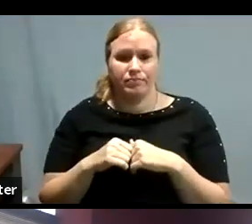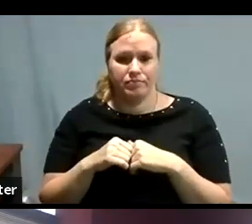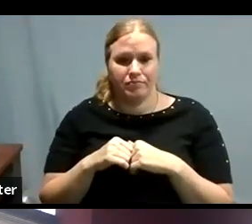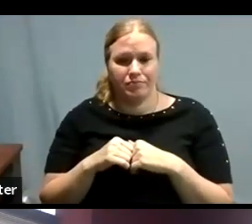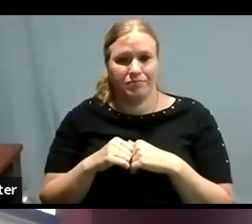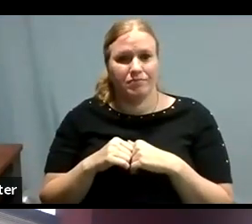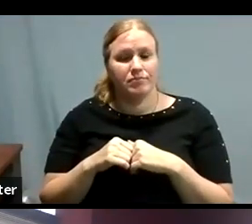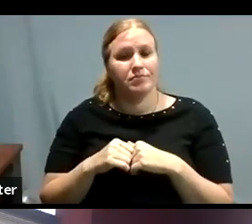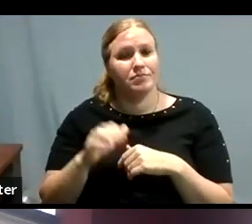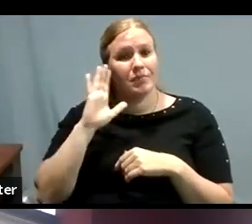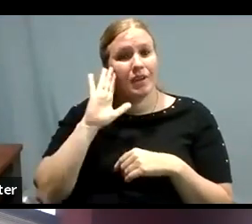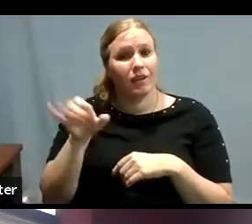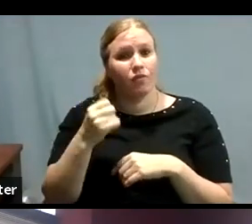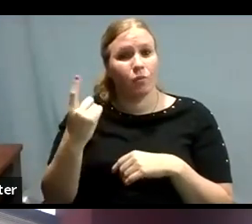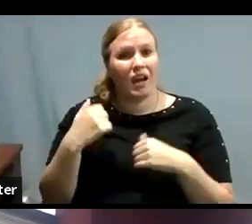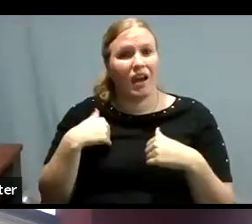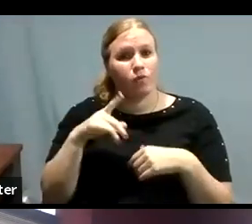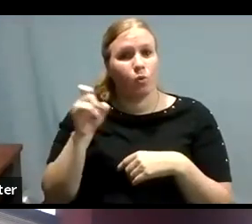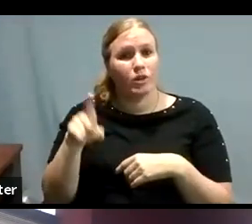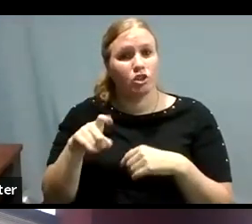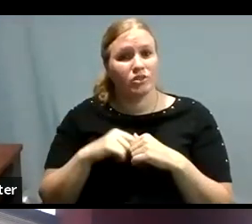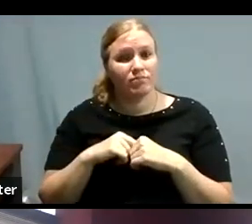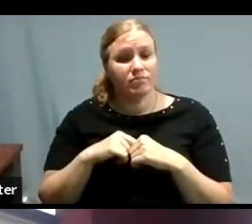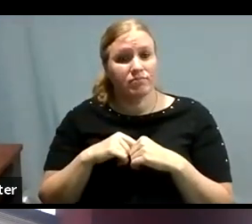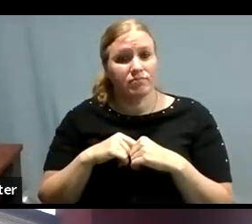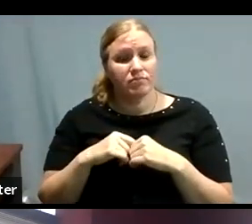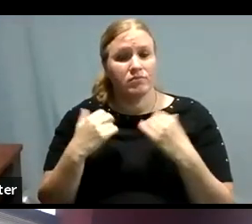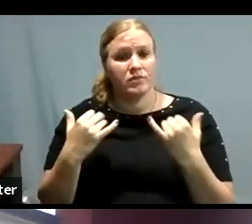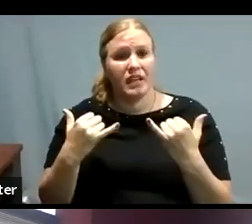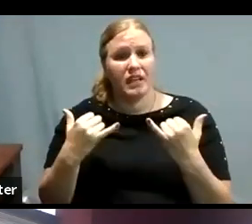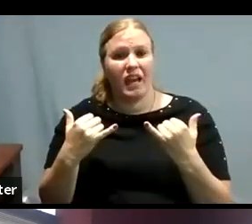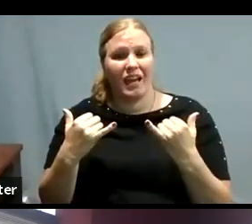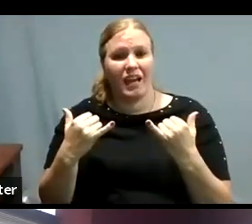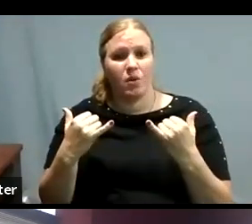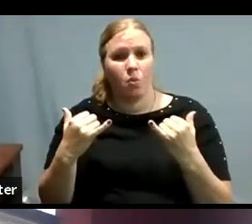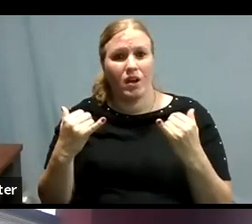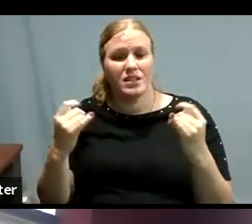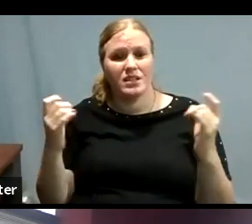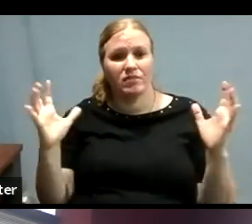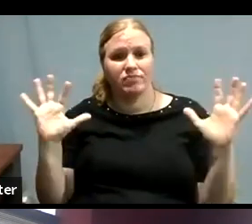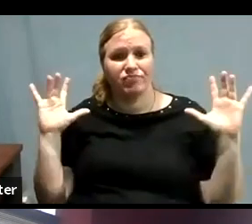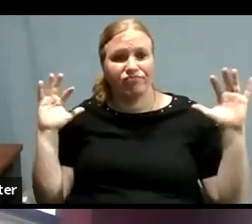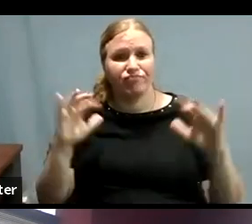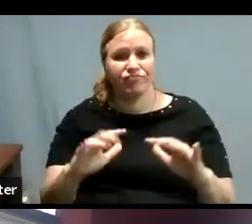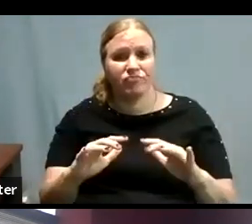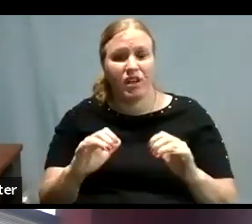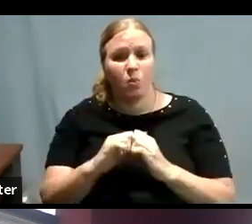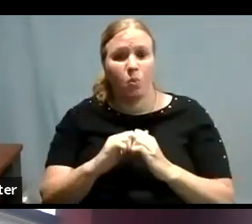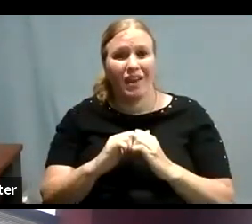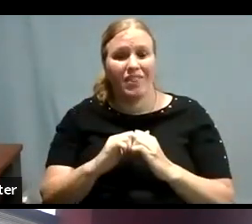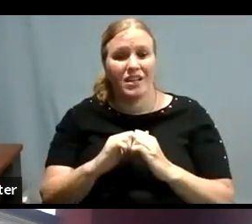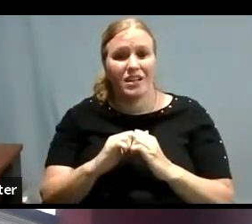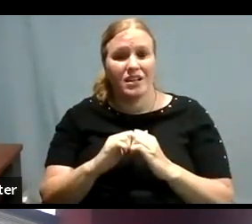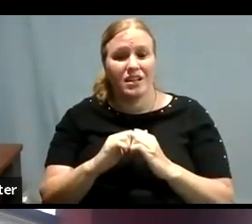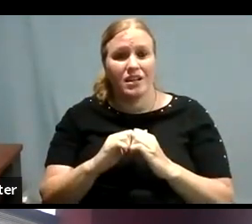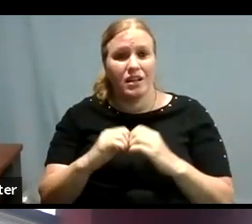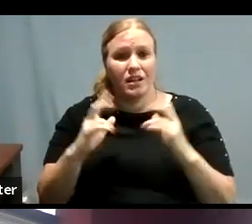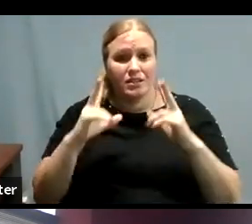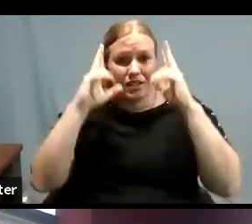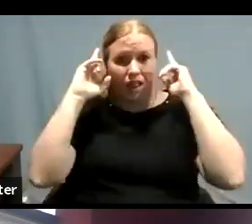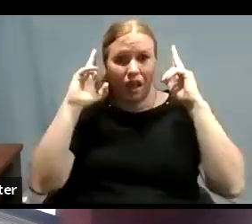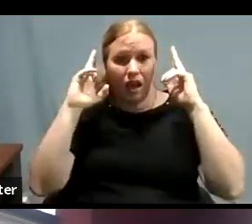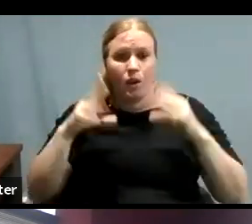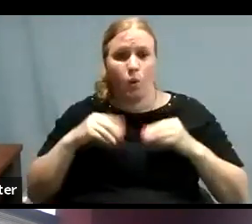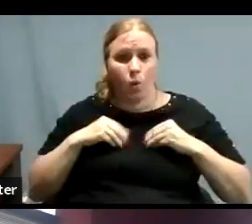Hey everyone, I have a question. Today there was the big rally with salon owners who are upset with